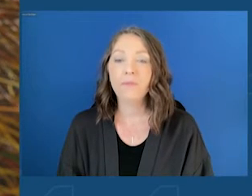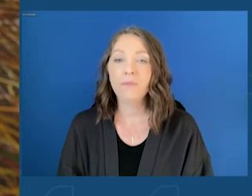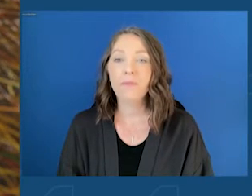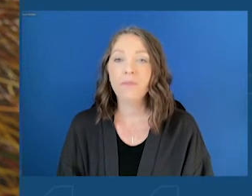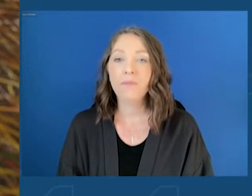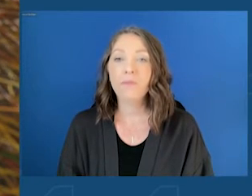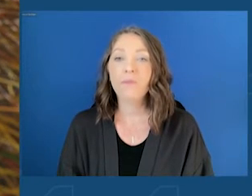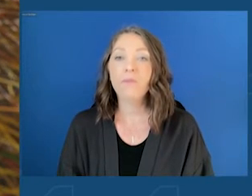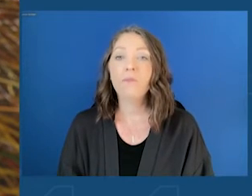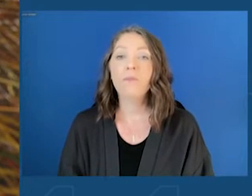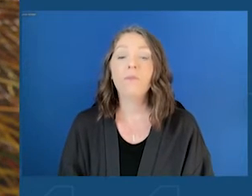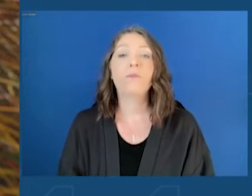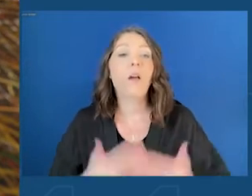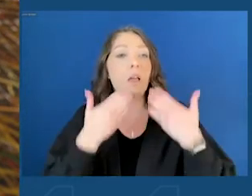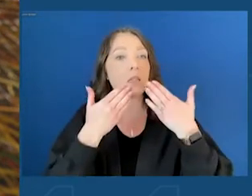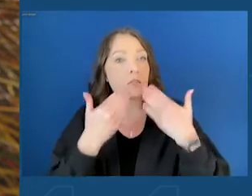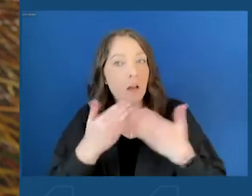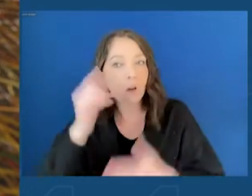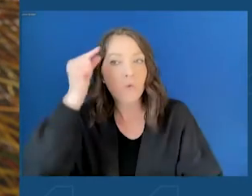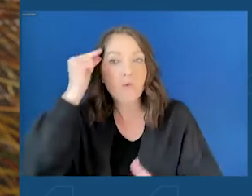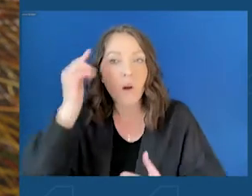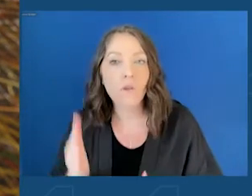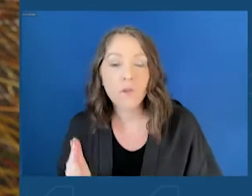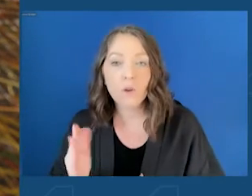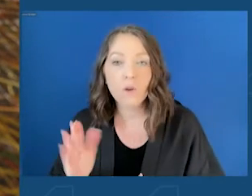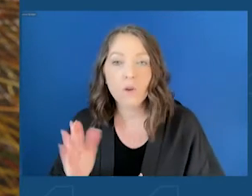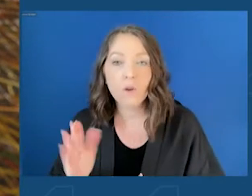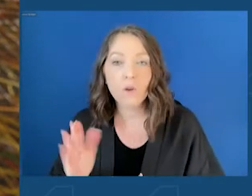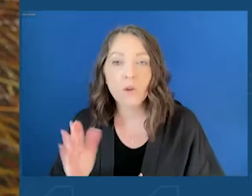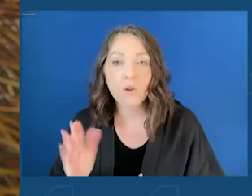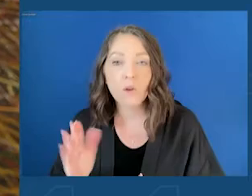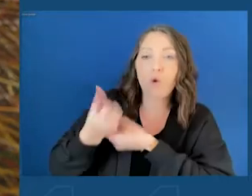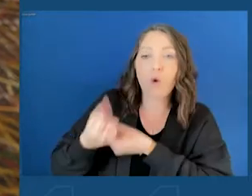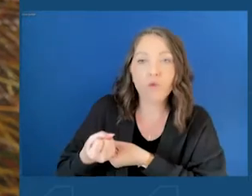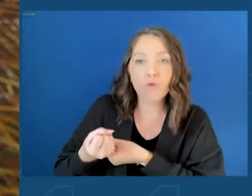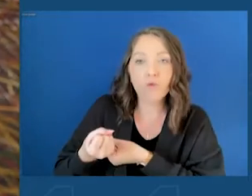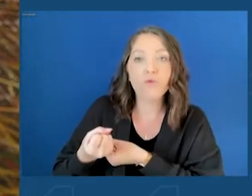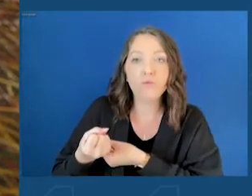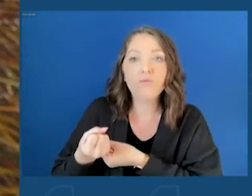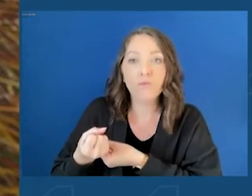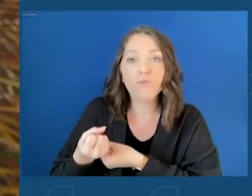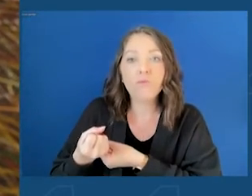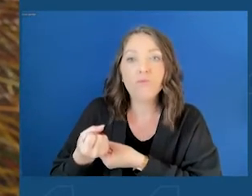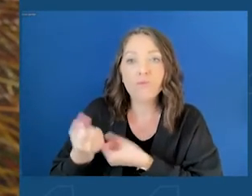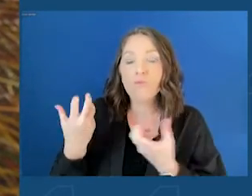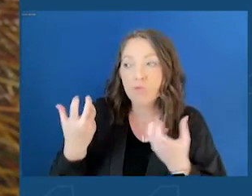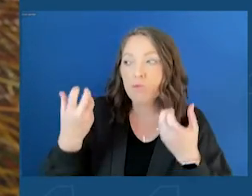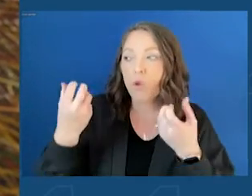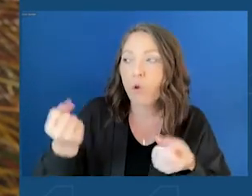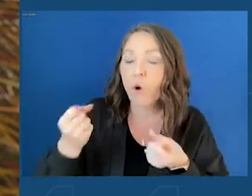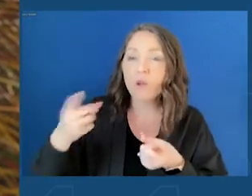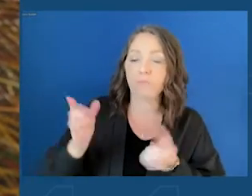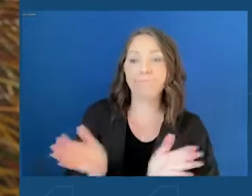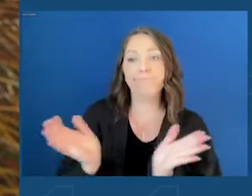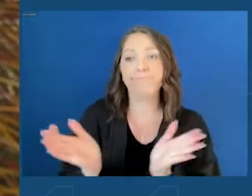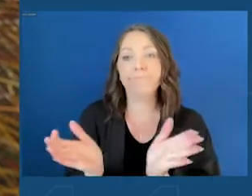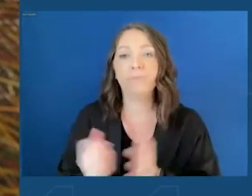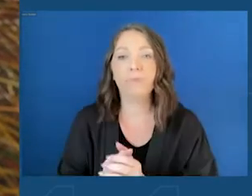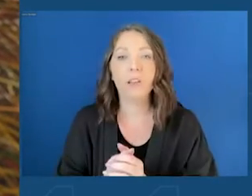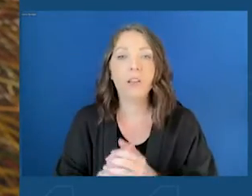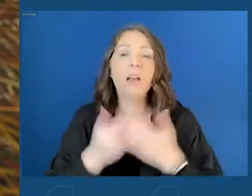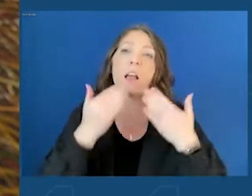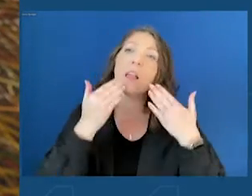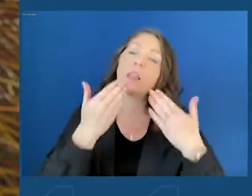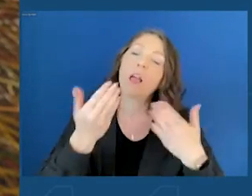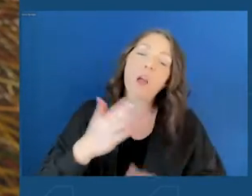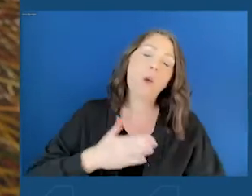I want to thank the governor for her courage to get this over the finish line. I want to thank my staff. I